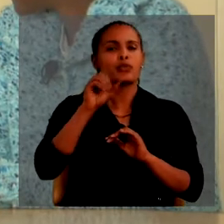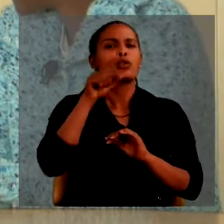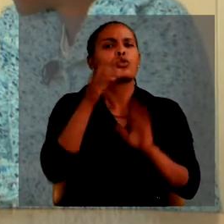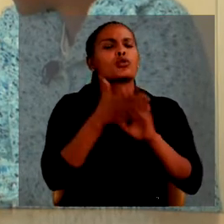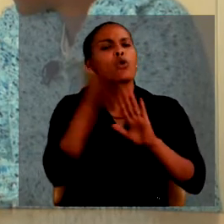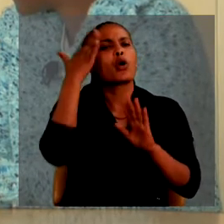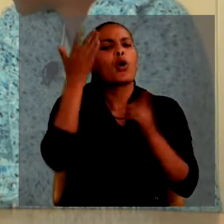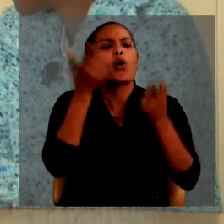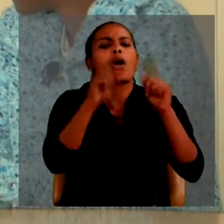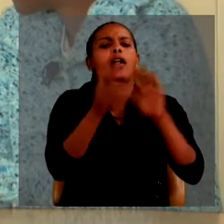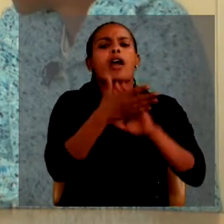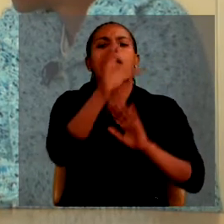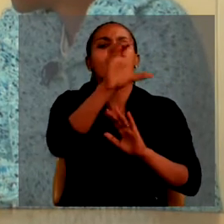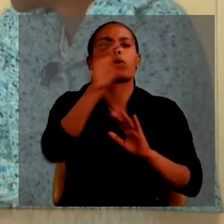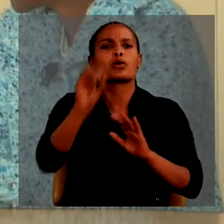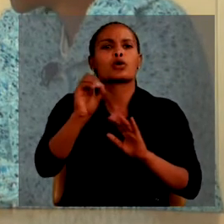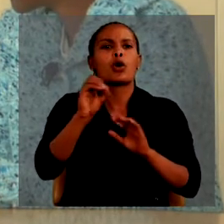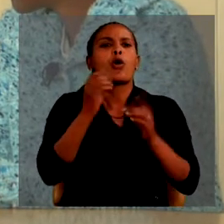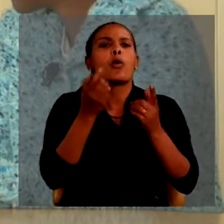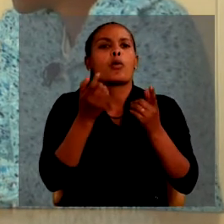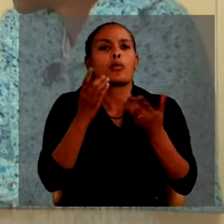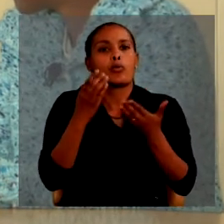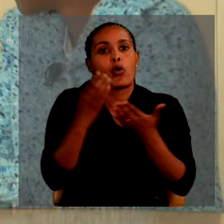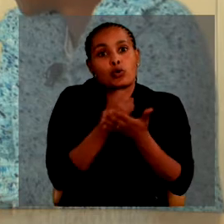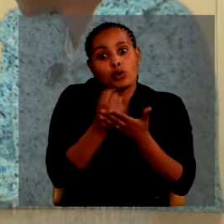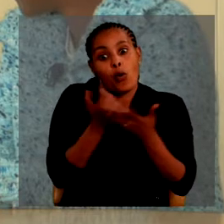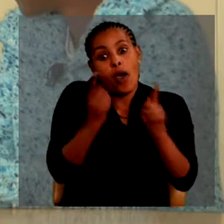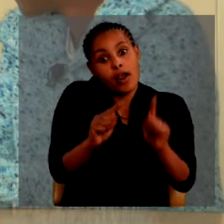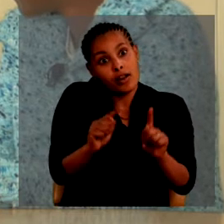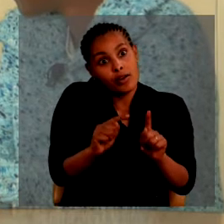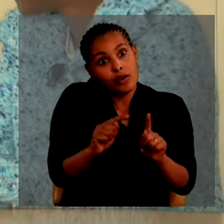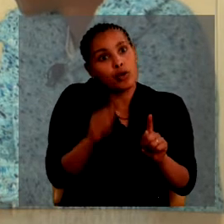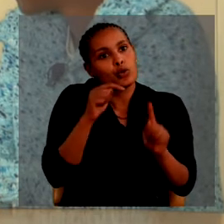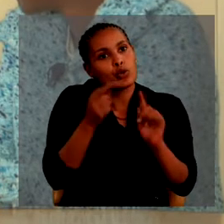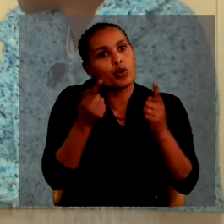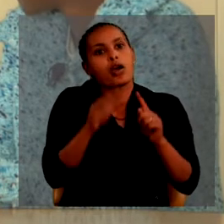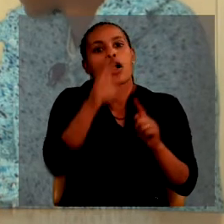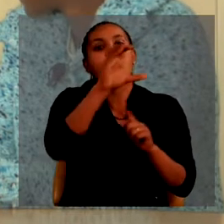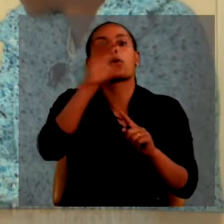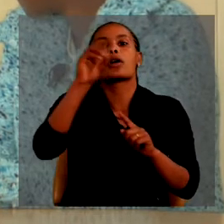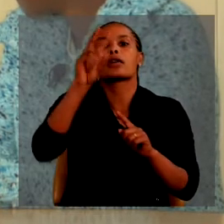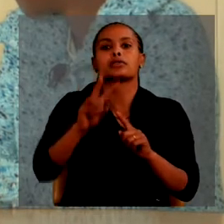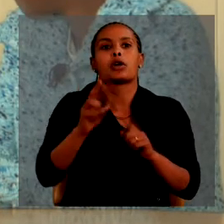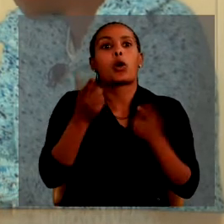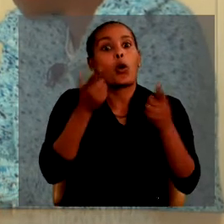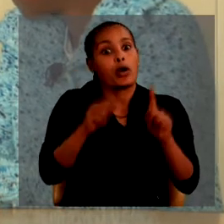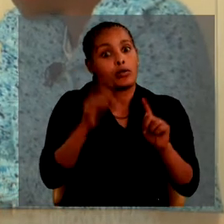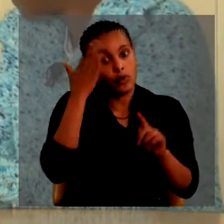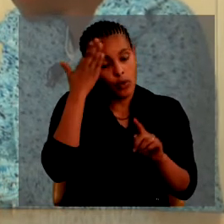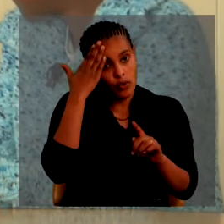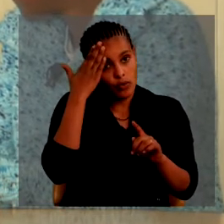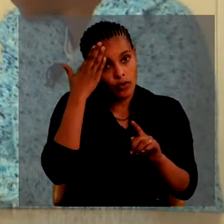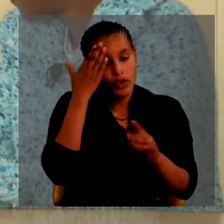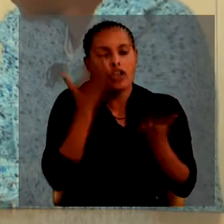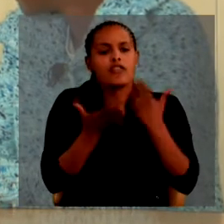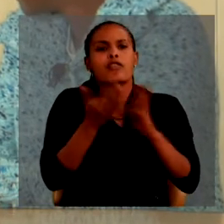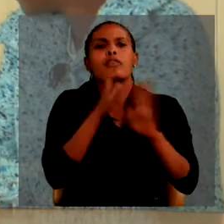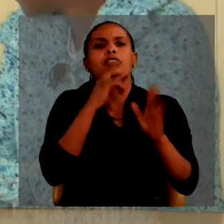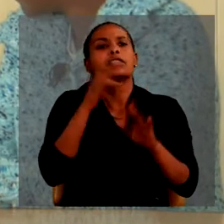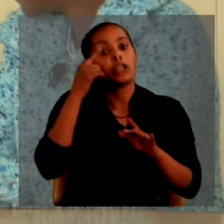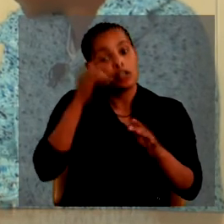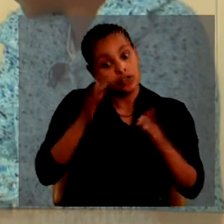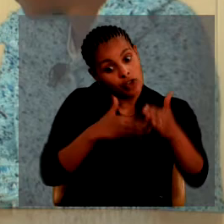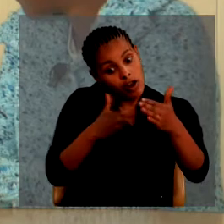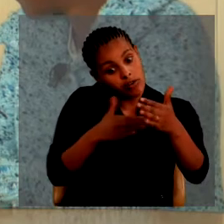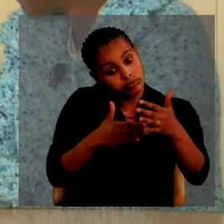know now when carbon monoxide will be produced. You know now when carbon dioxide will be produced. If you want the